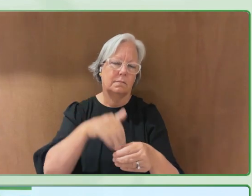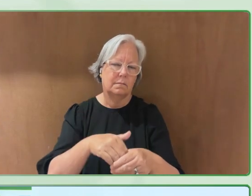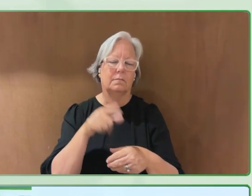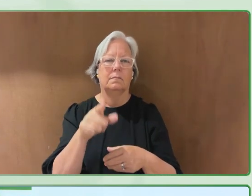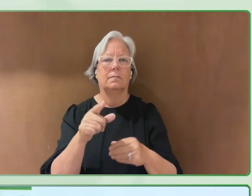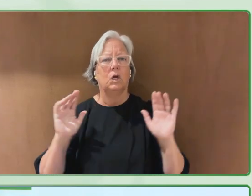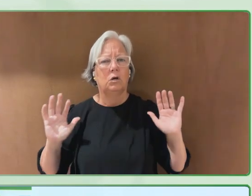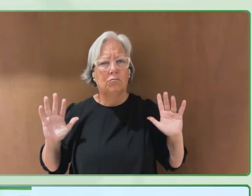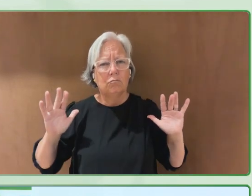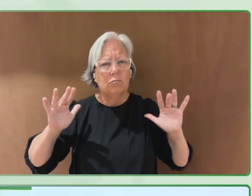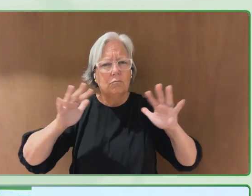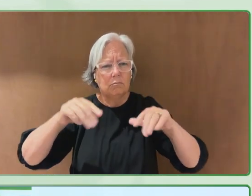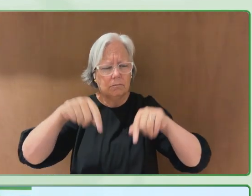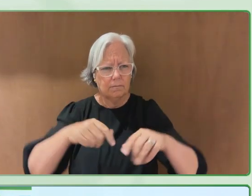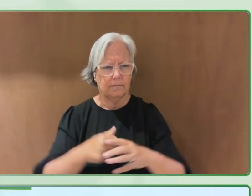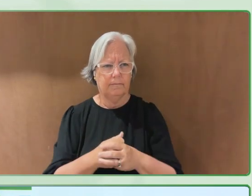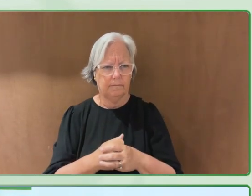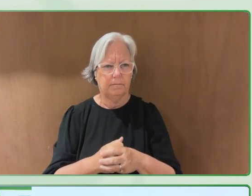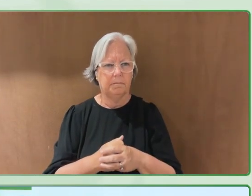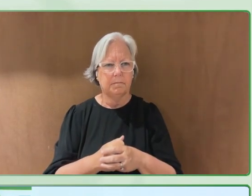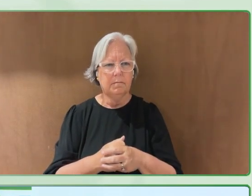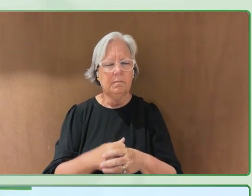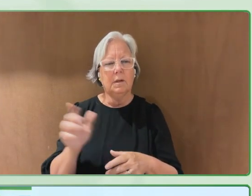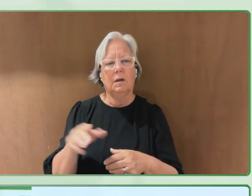planet. It's called the Kumbh Mela, held in the city of Nashik.